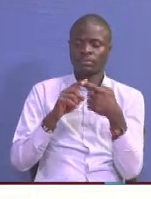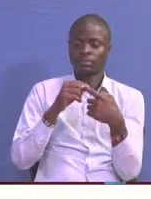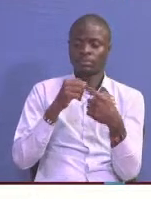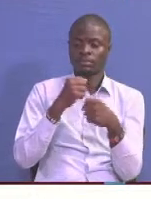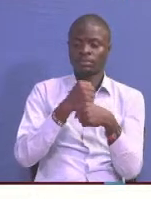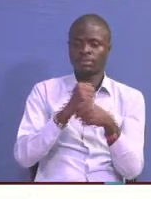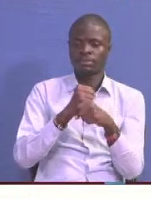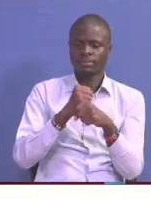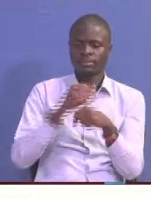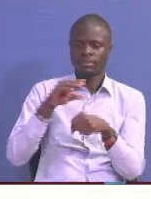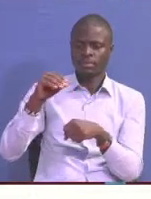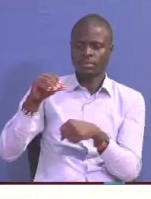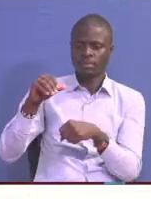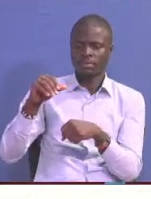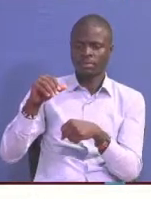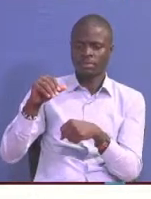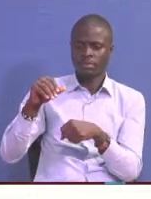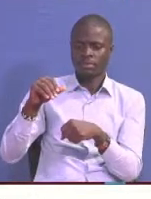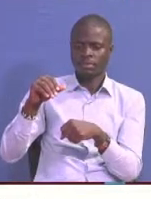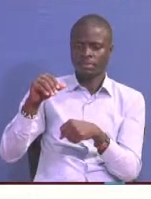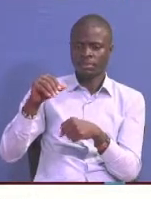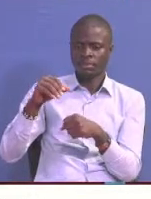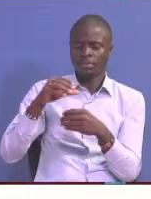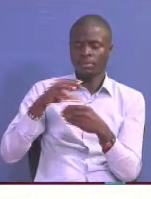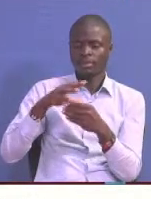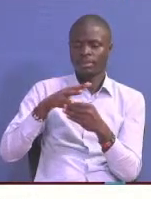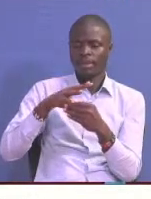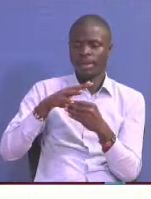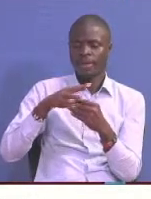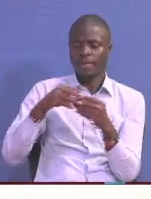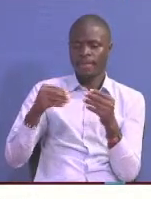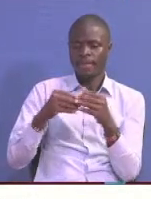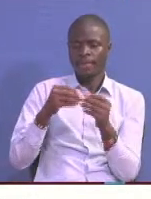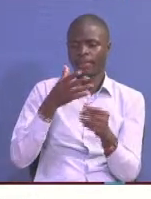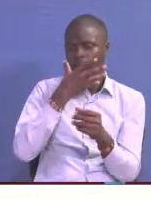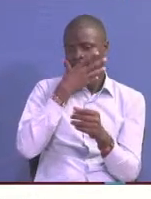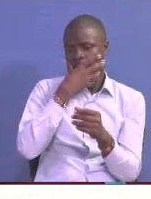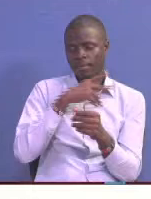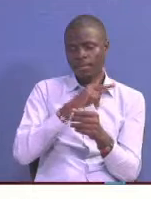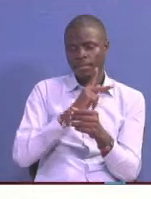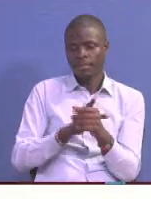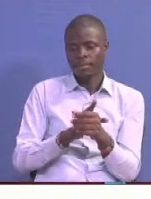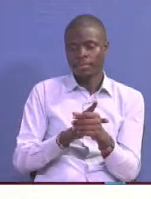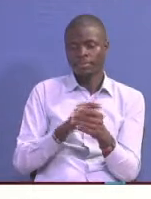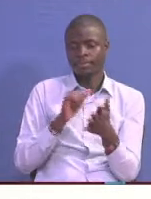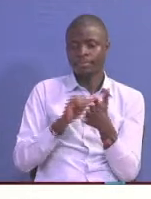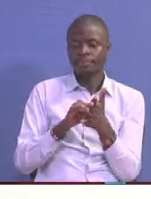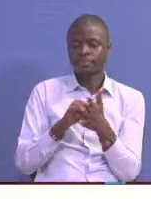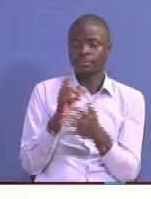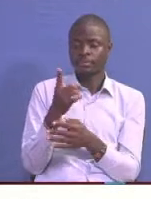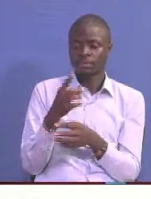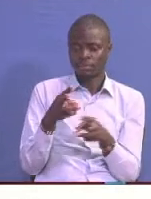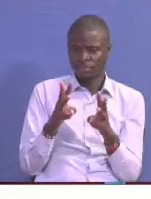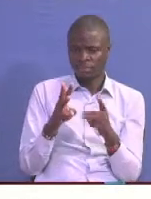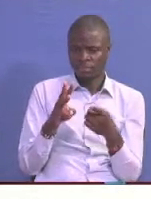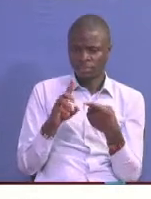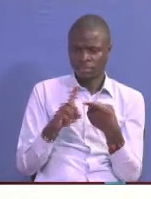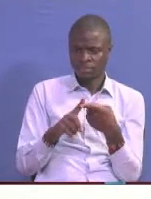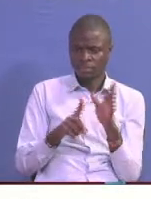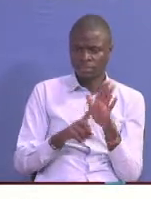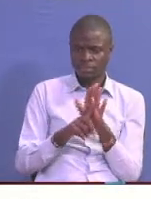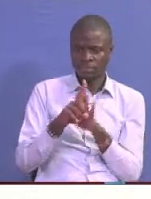produce quality and productive manpower. And that is the only way we are going to